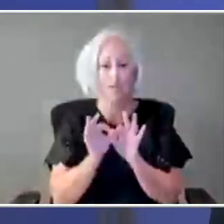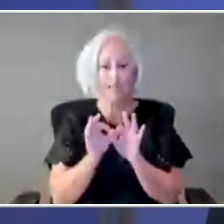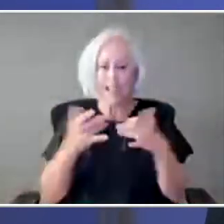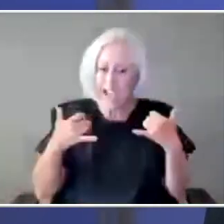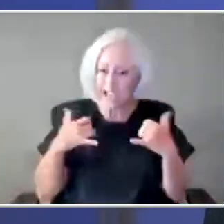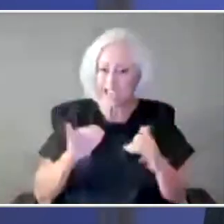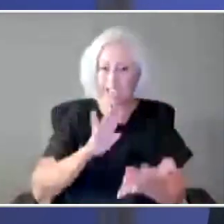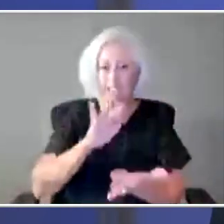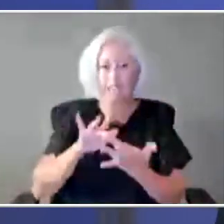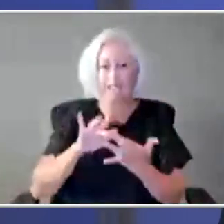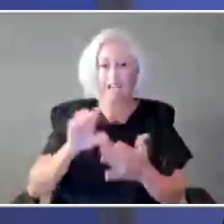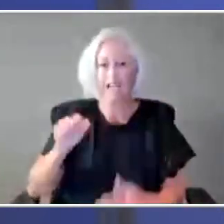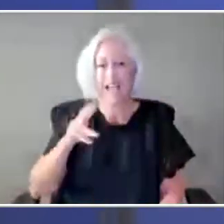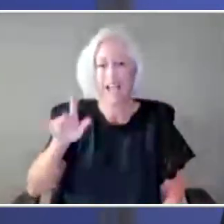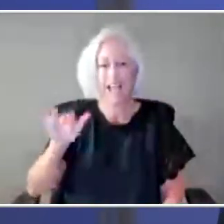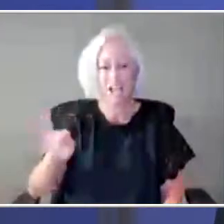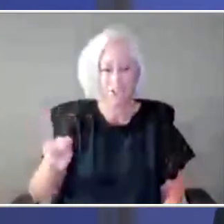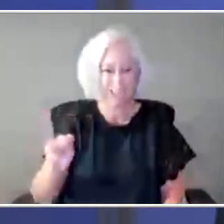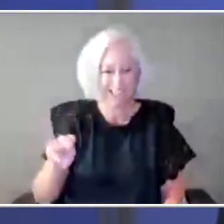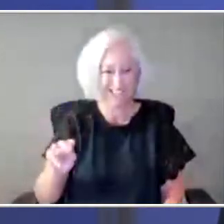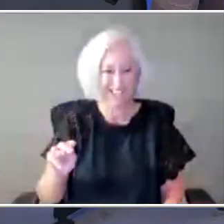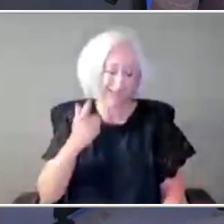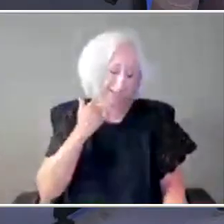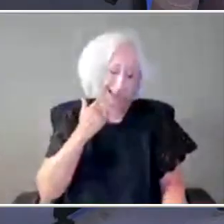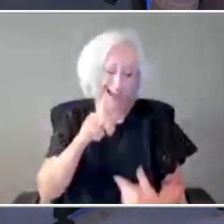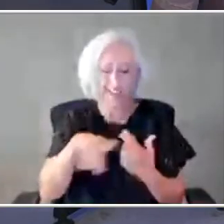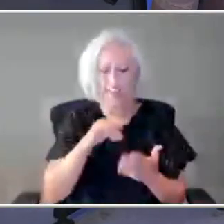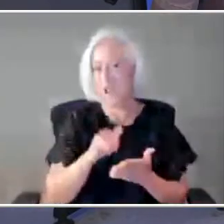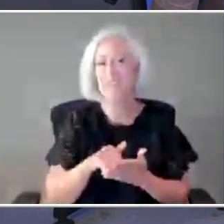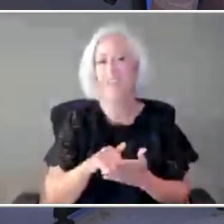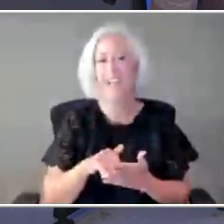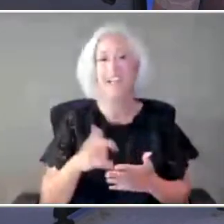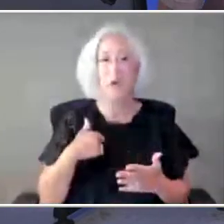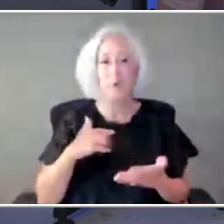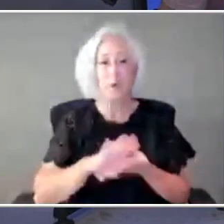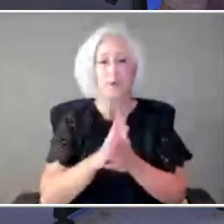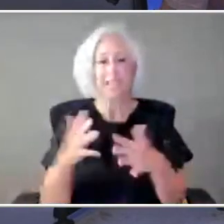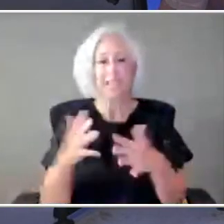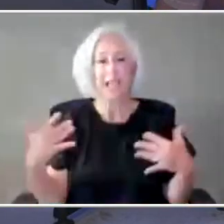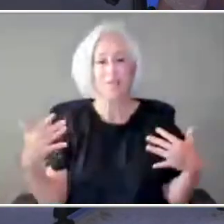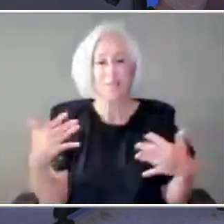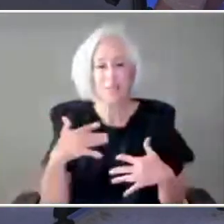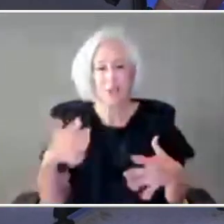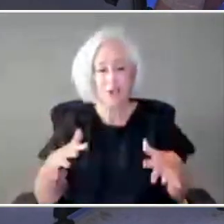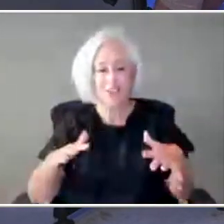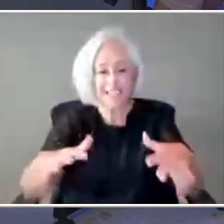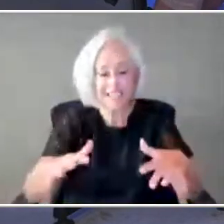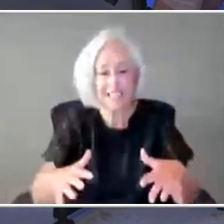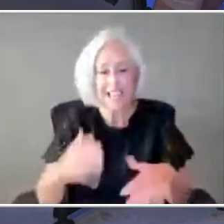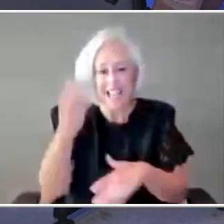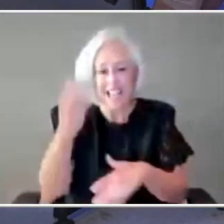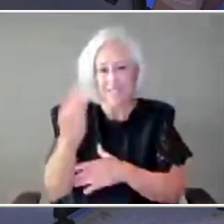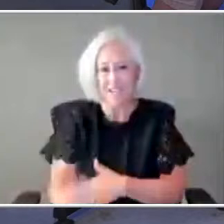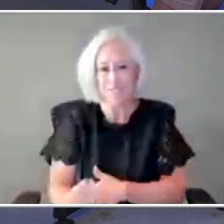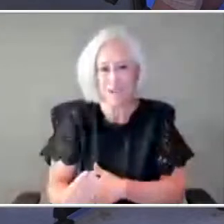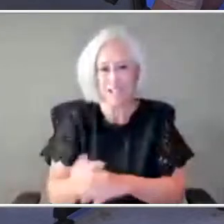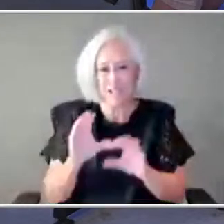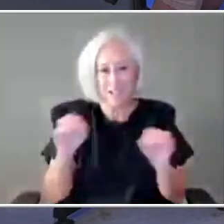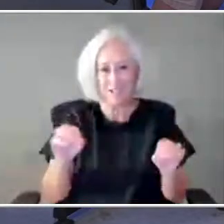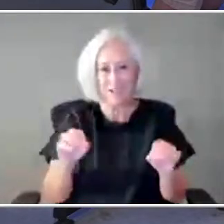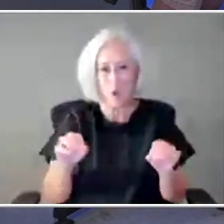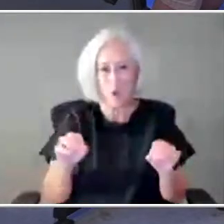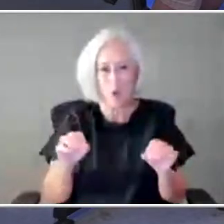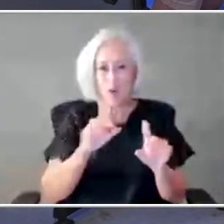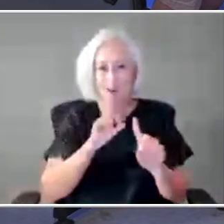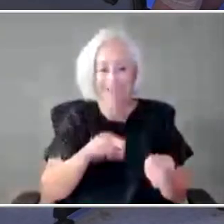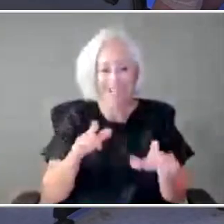Ashlyn. And of course, we laugh about it. I know we got nervous though when you stopped contacting us every Monday morning, when there wasn't a voicemail from Tracey every Monday morning at